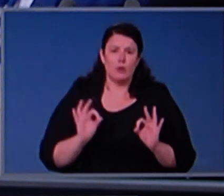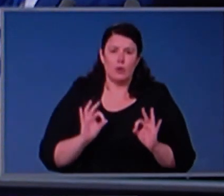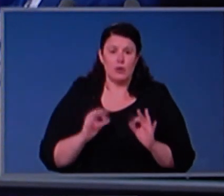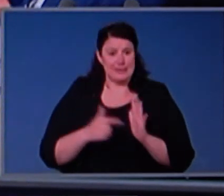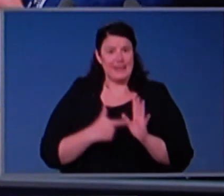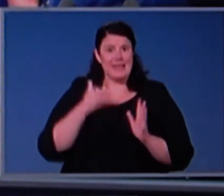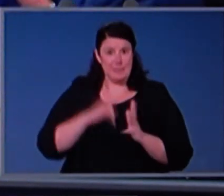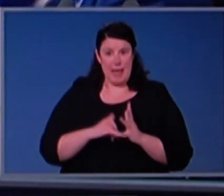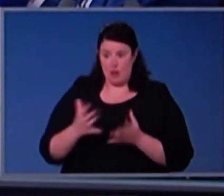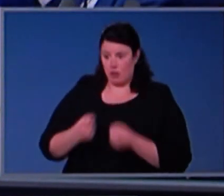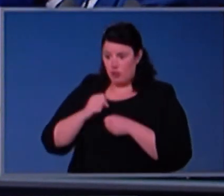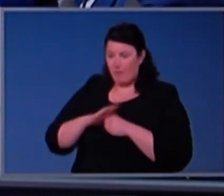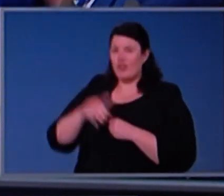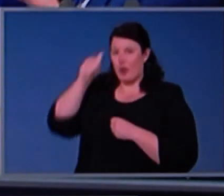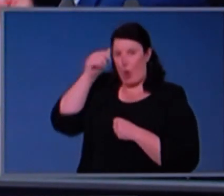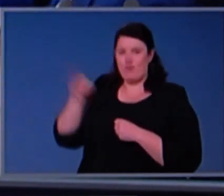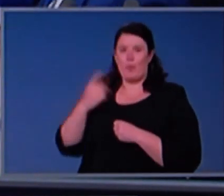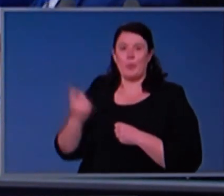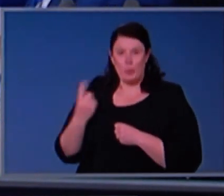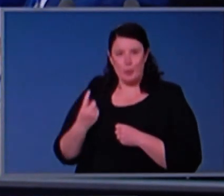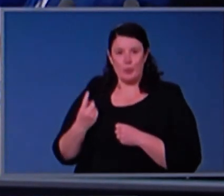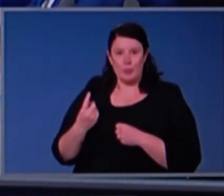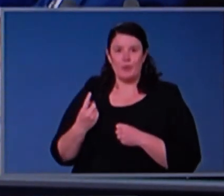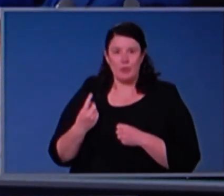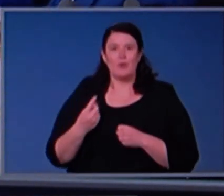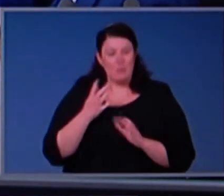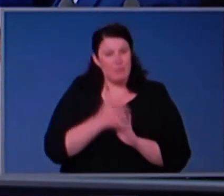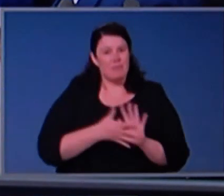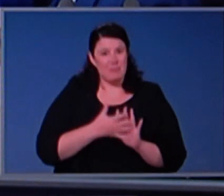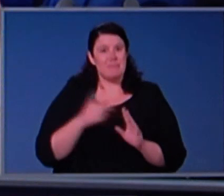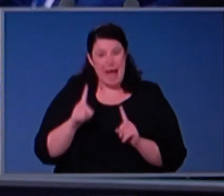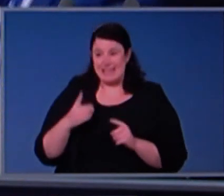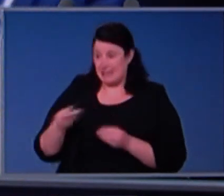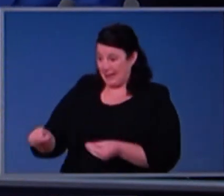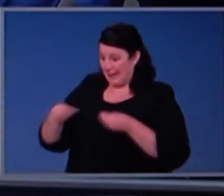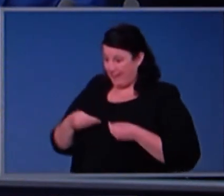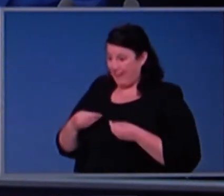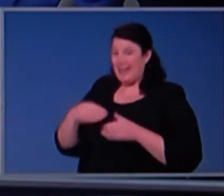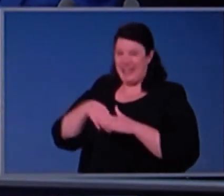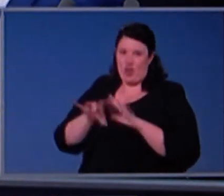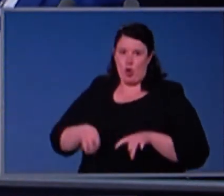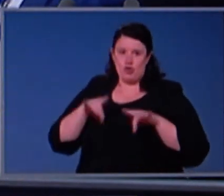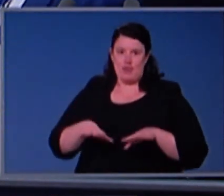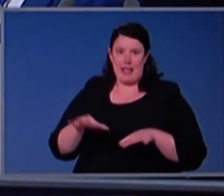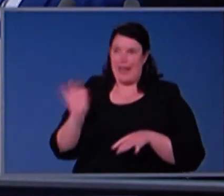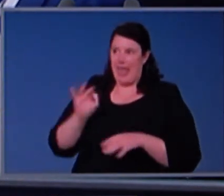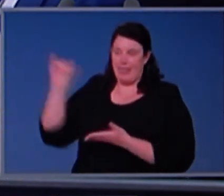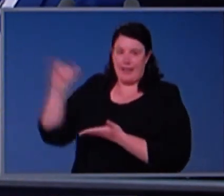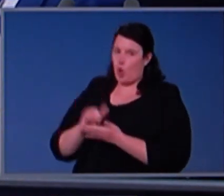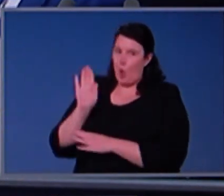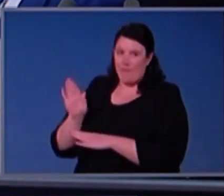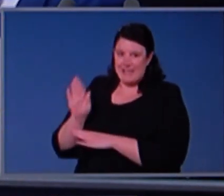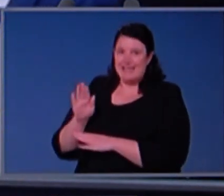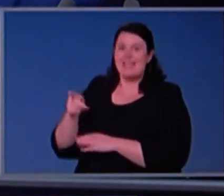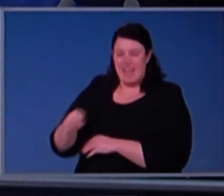transmitted from known contacts, but they are still transmitted in Australia. And taking out the return travellers, you can